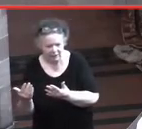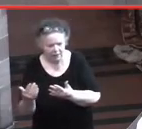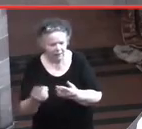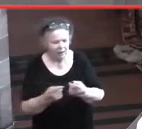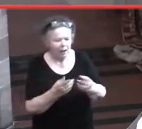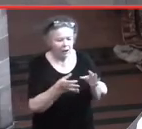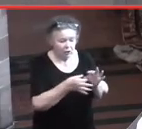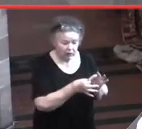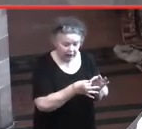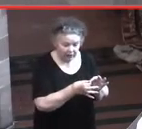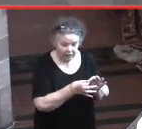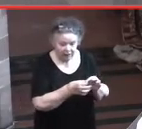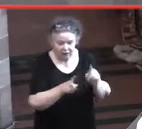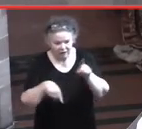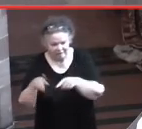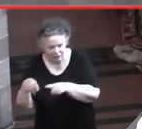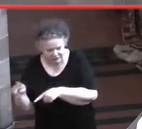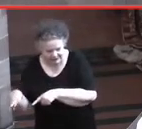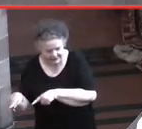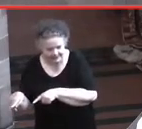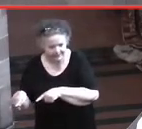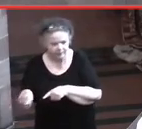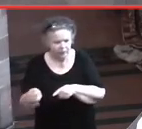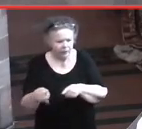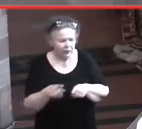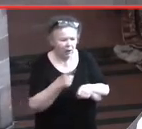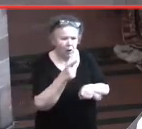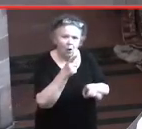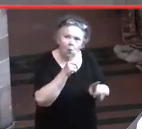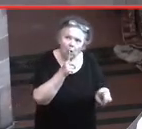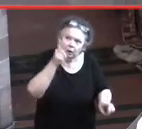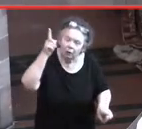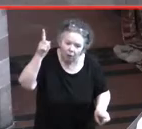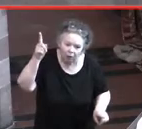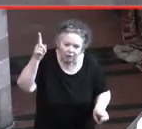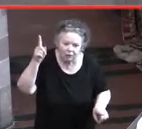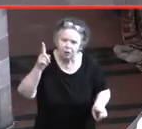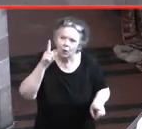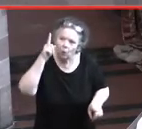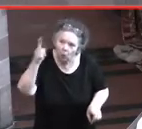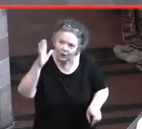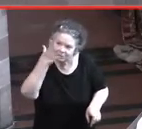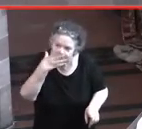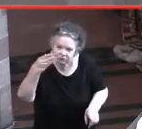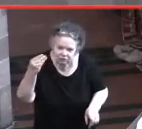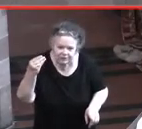variety, diversity, one God, one Spirit.